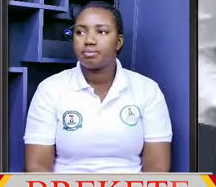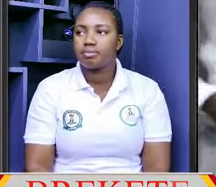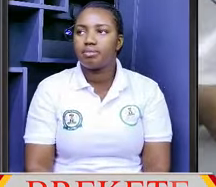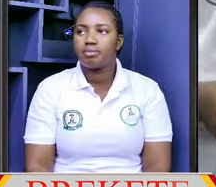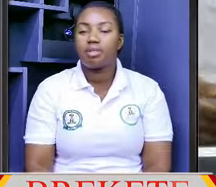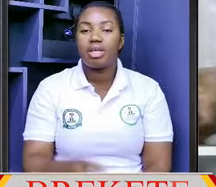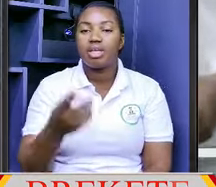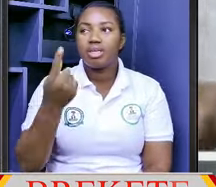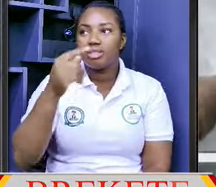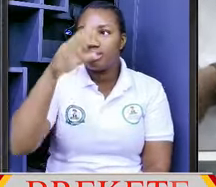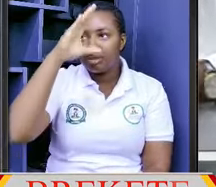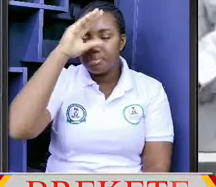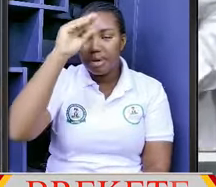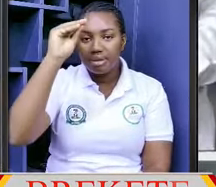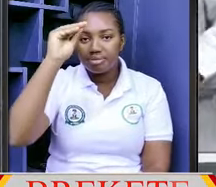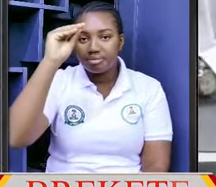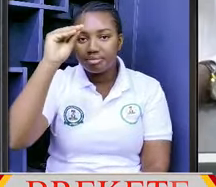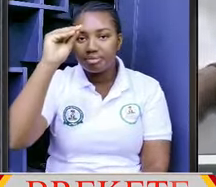The man